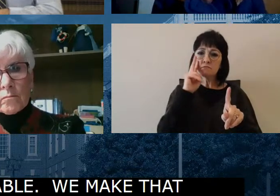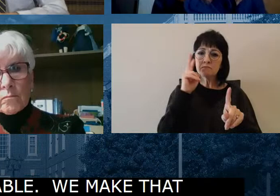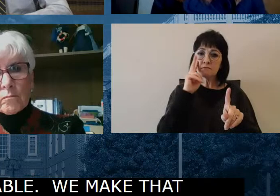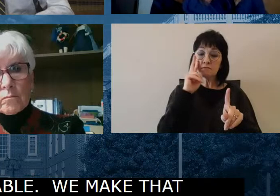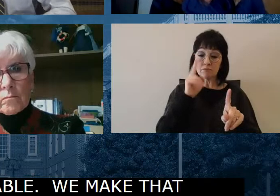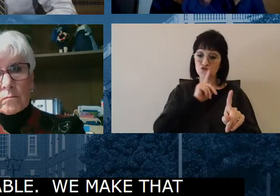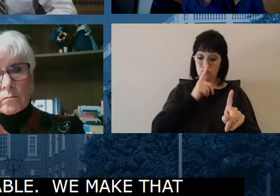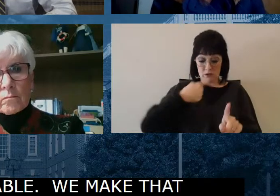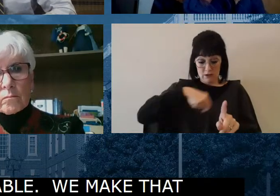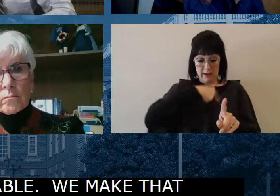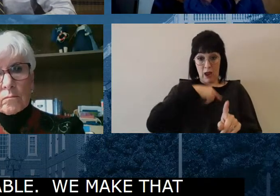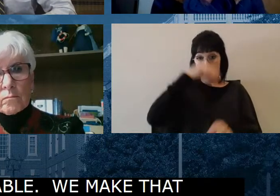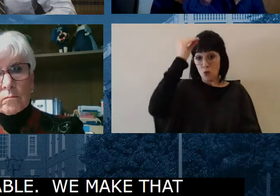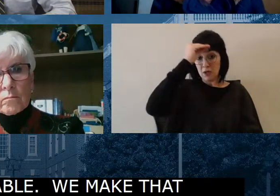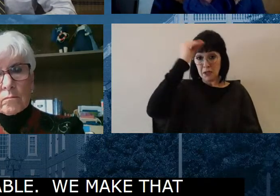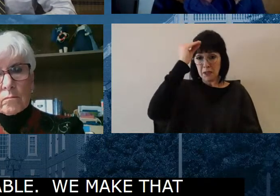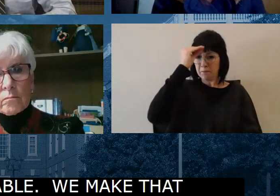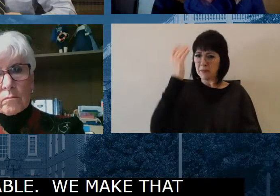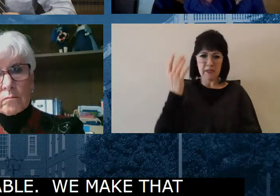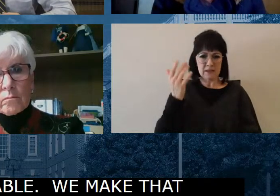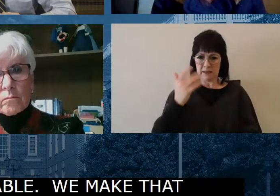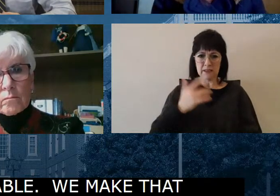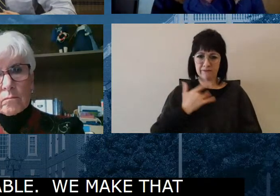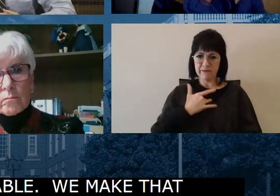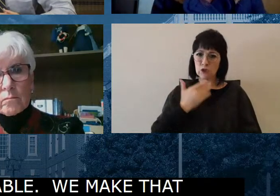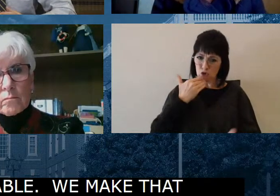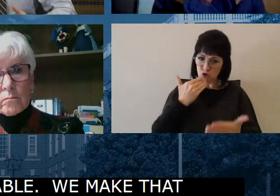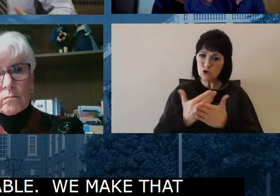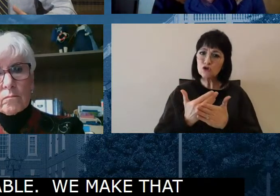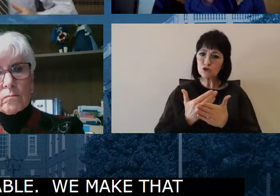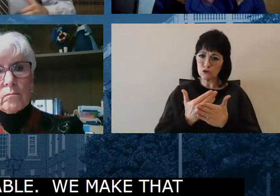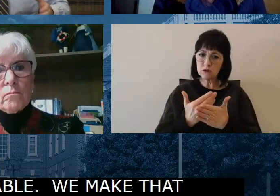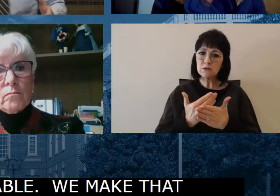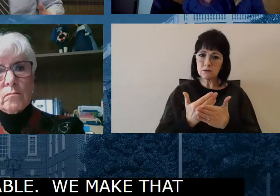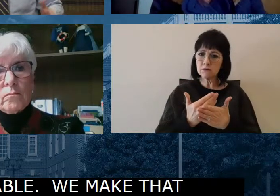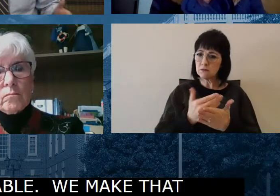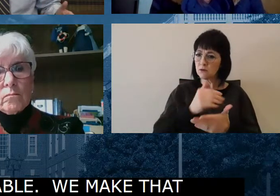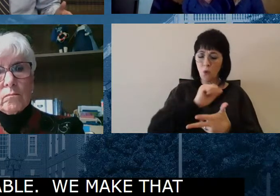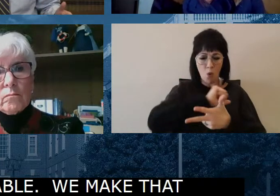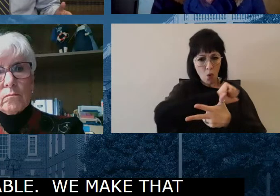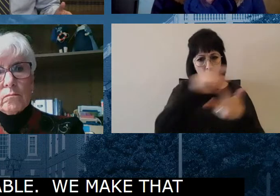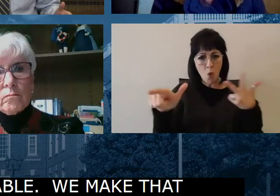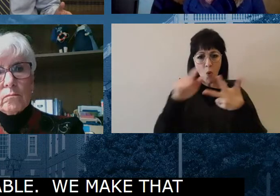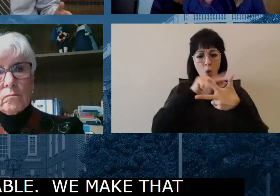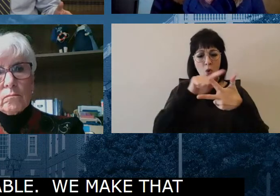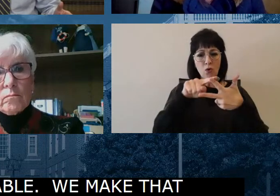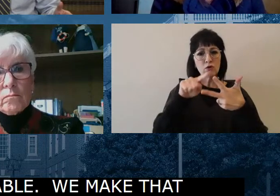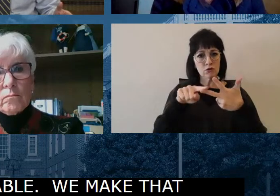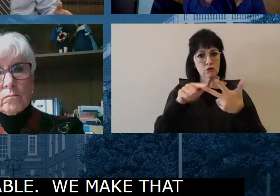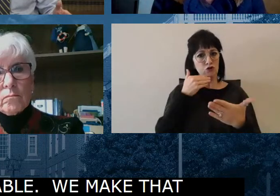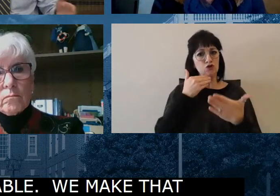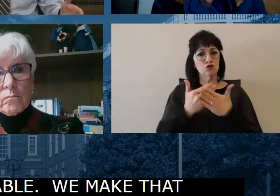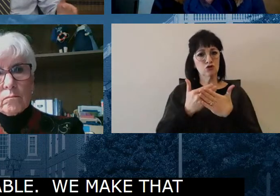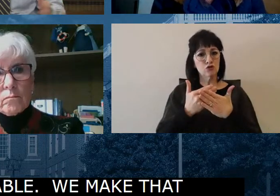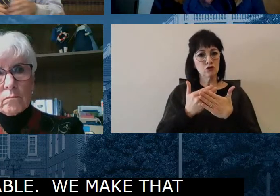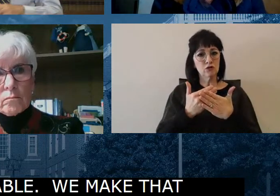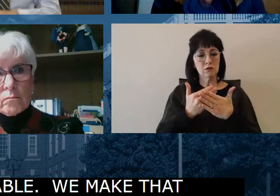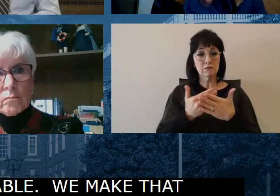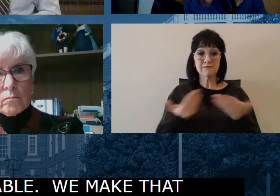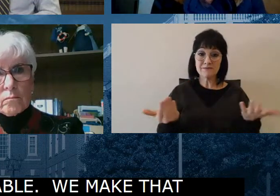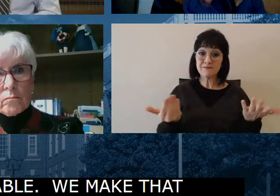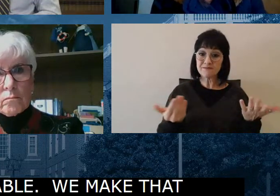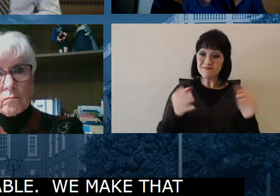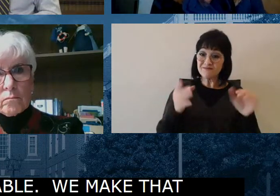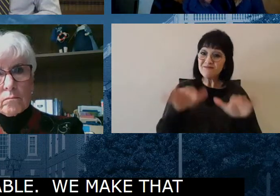that last point, and to your overall point, Amy, it is just the idea how it's going to be received by the public is something that